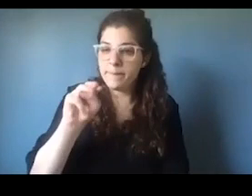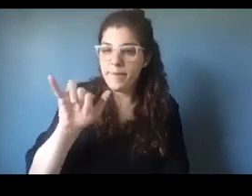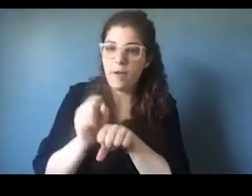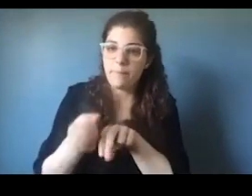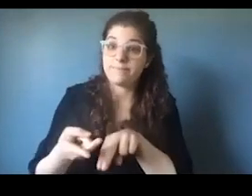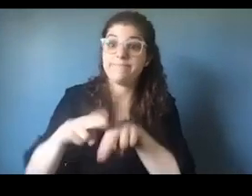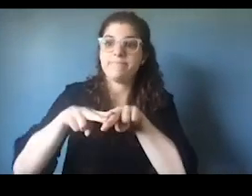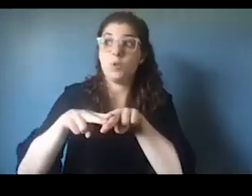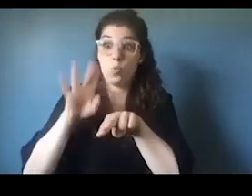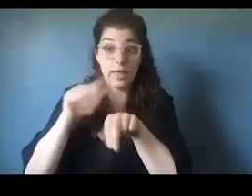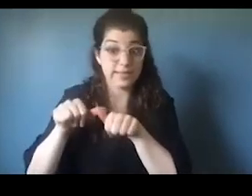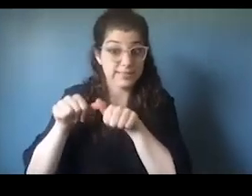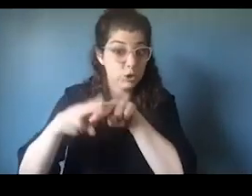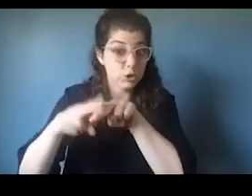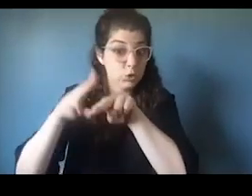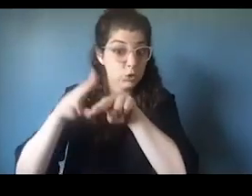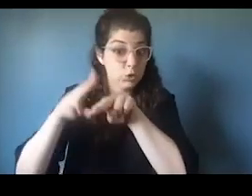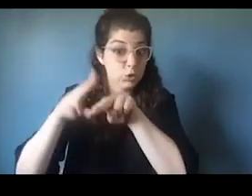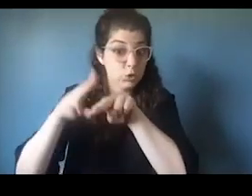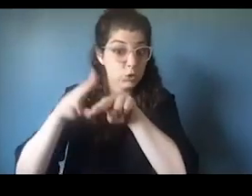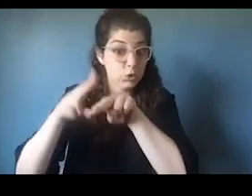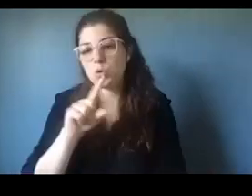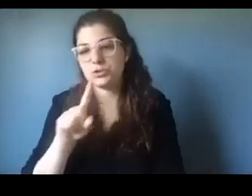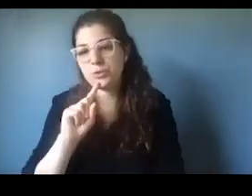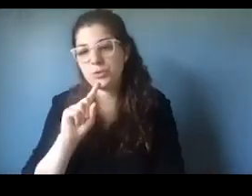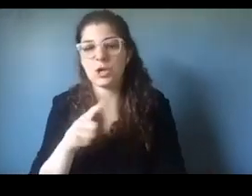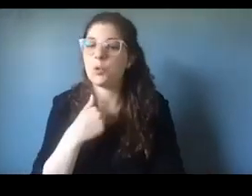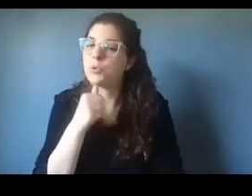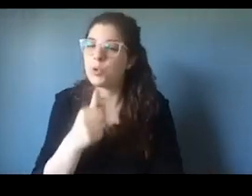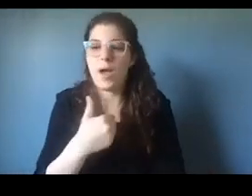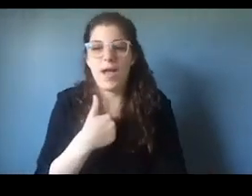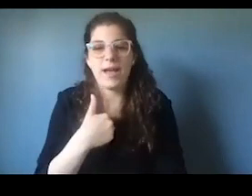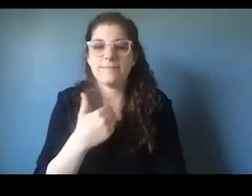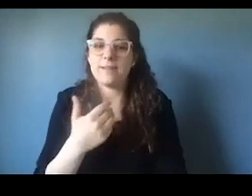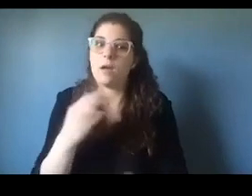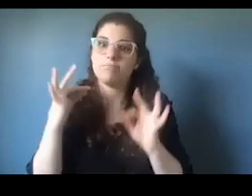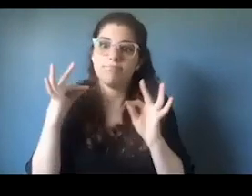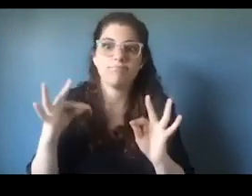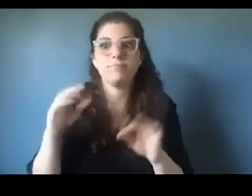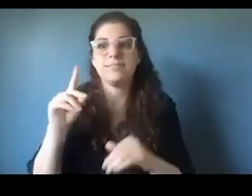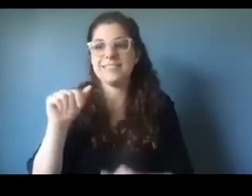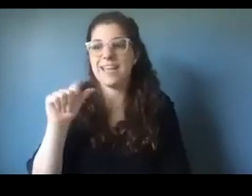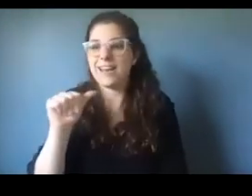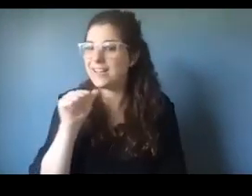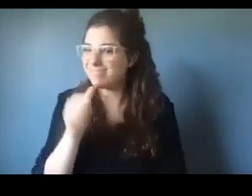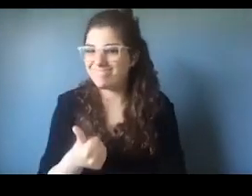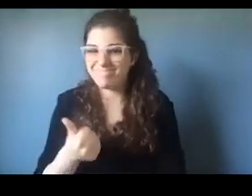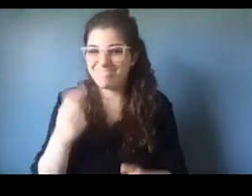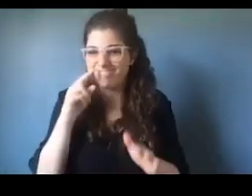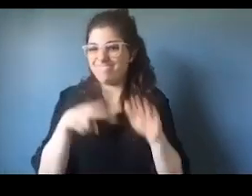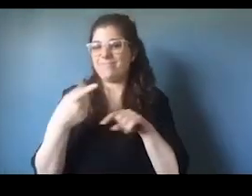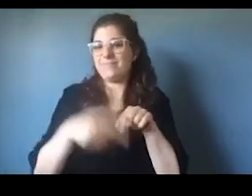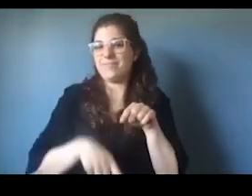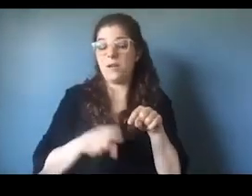answer. We don't have great data at really a kind of high frequency level to be able to get a good handle on that. But the data that we do